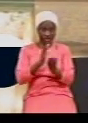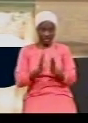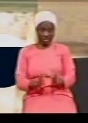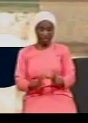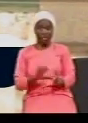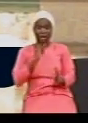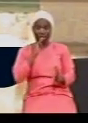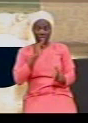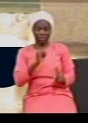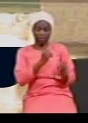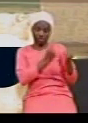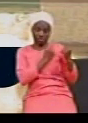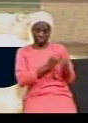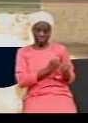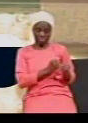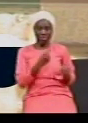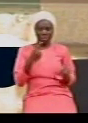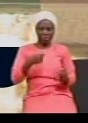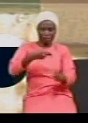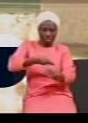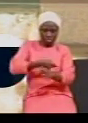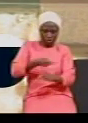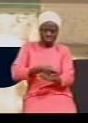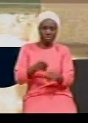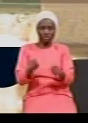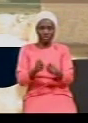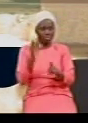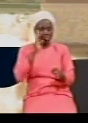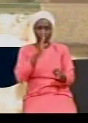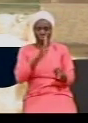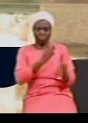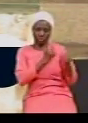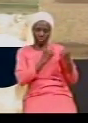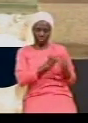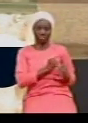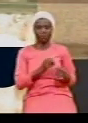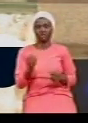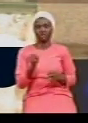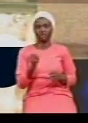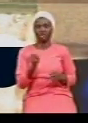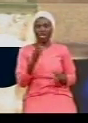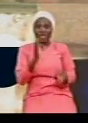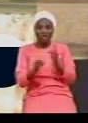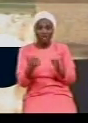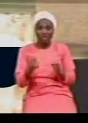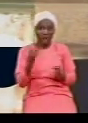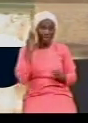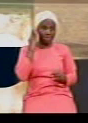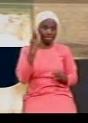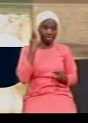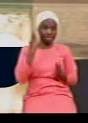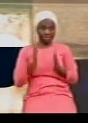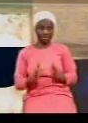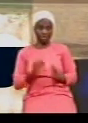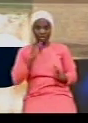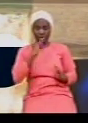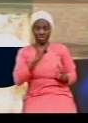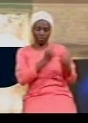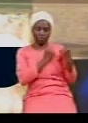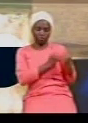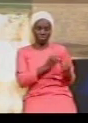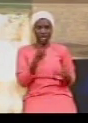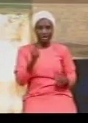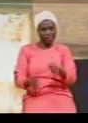the members of the church will be courageous. If the pastor is courageous, the people will